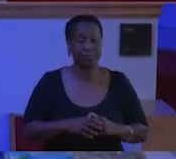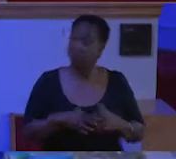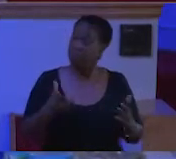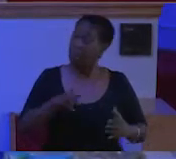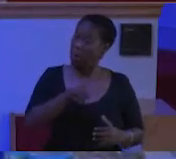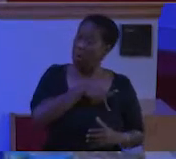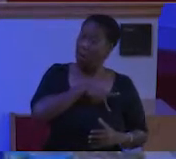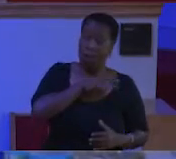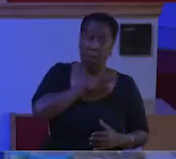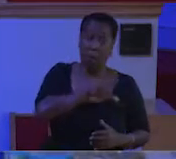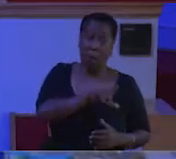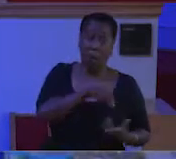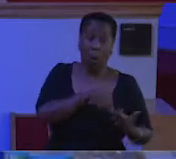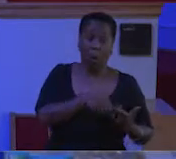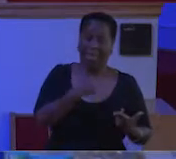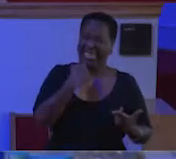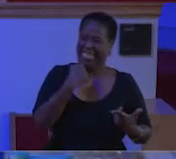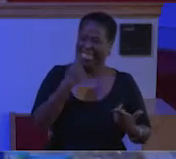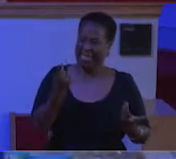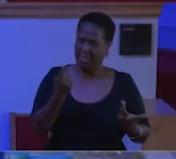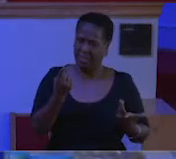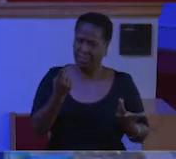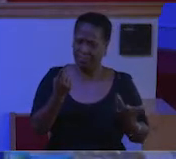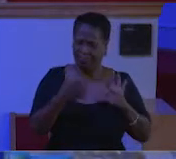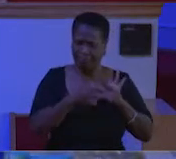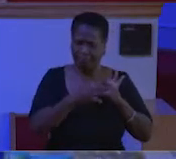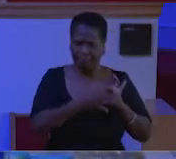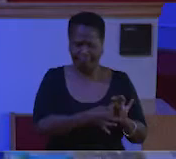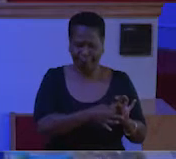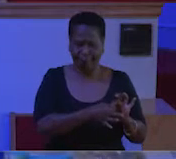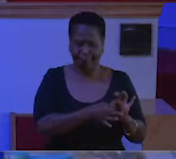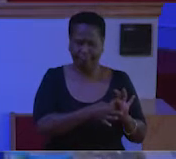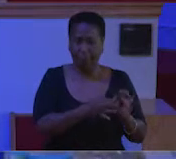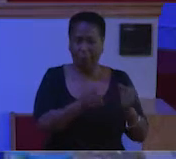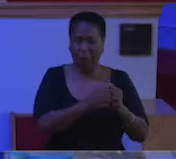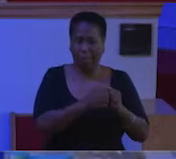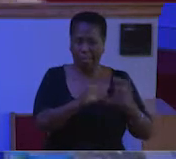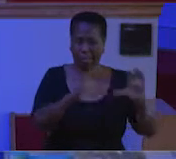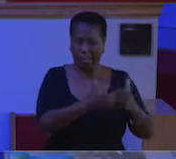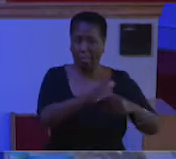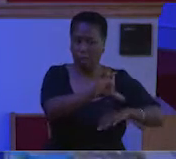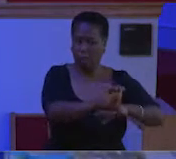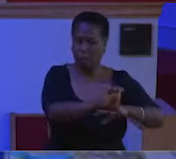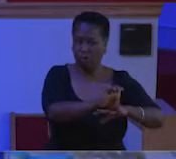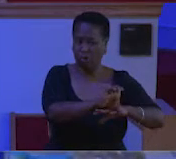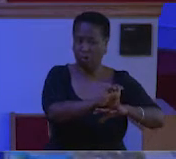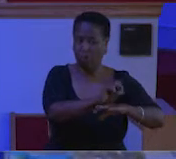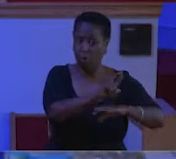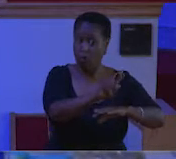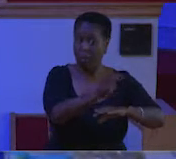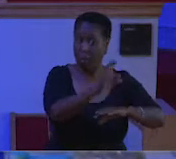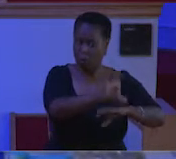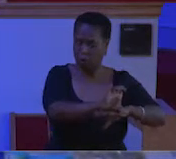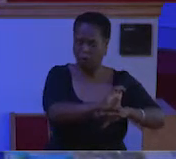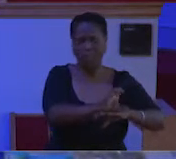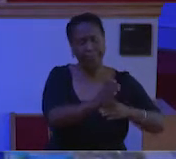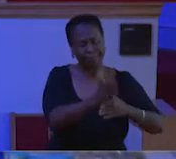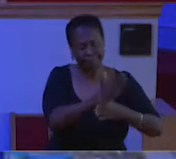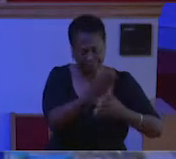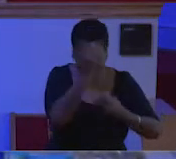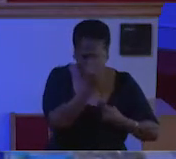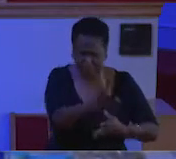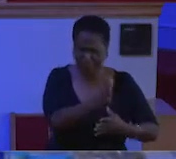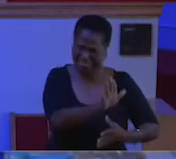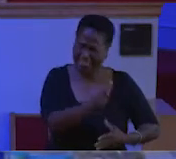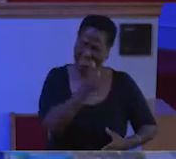Paul here is joining himself to the Corinthian congregation by sharing with them his suffering and letting